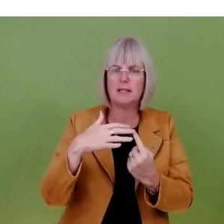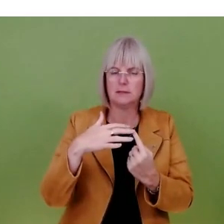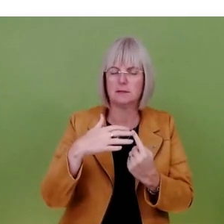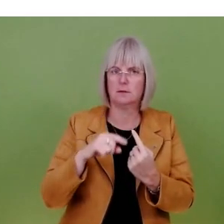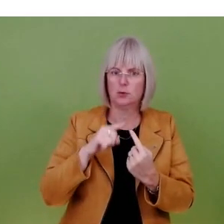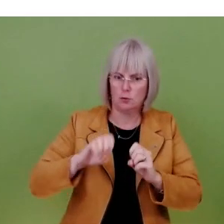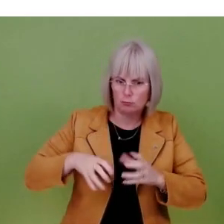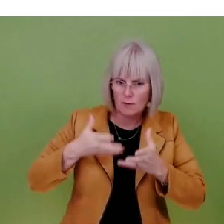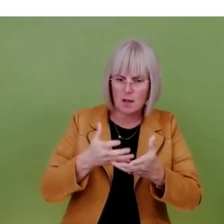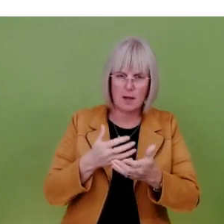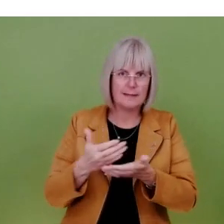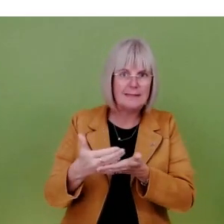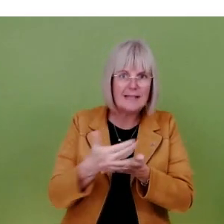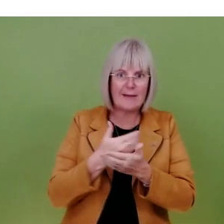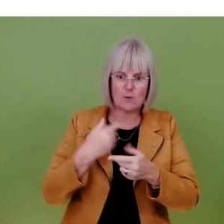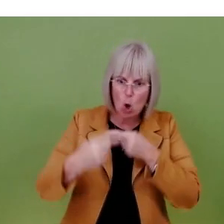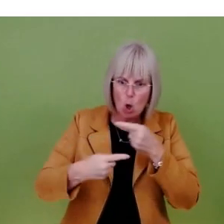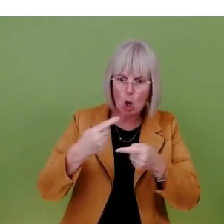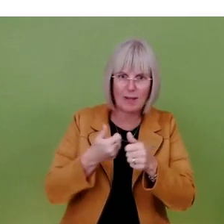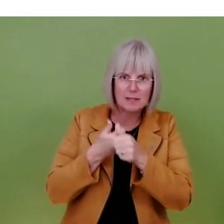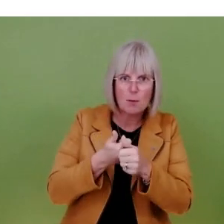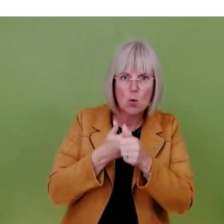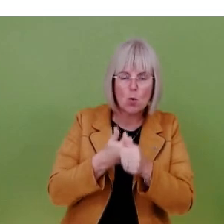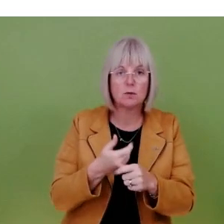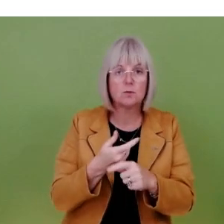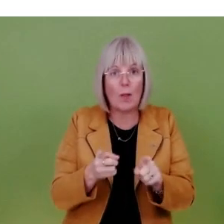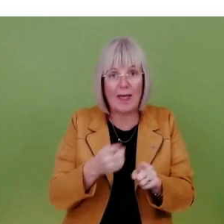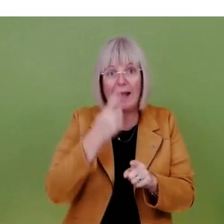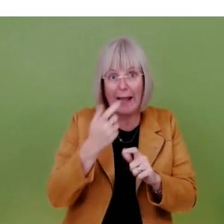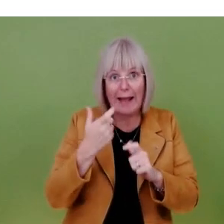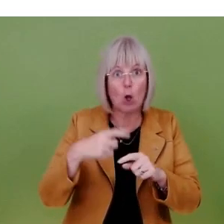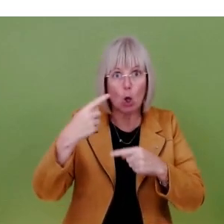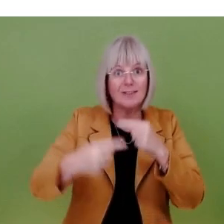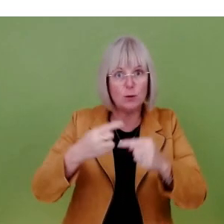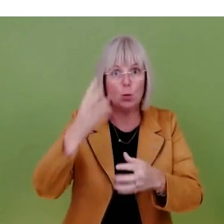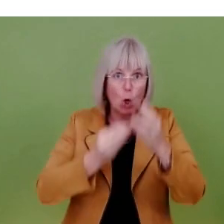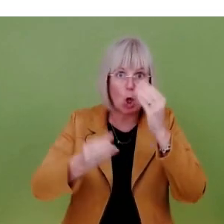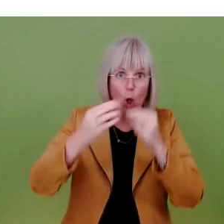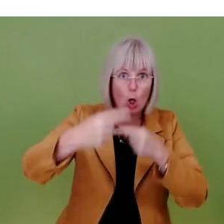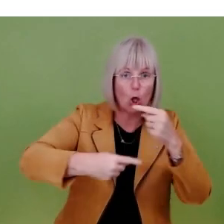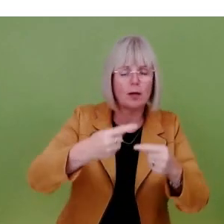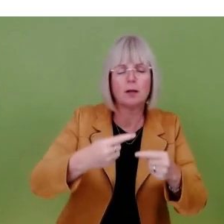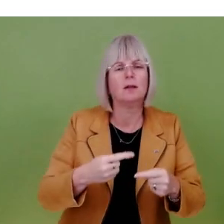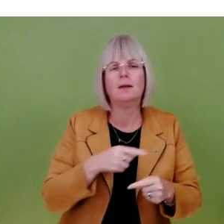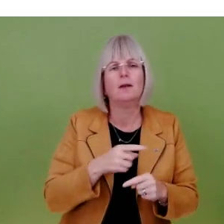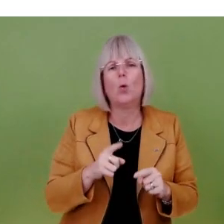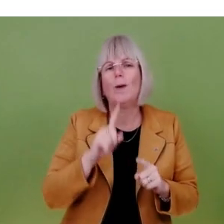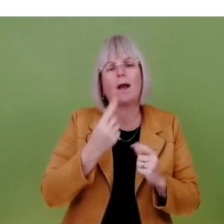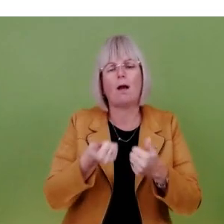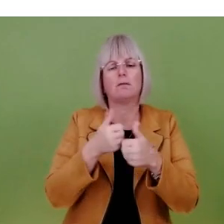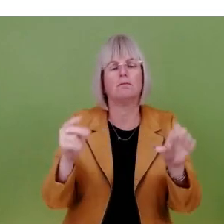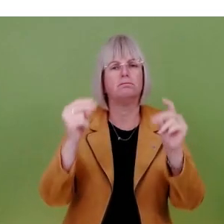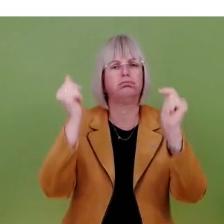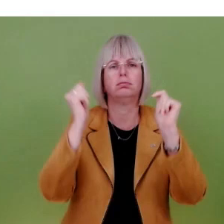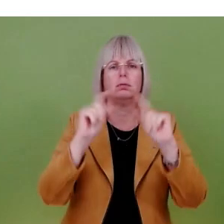to continue to do this learning. We're not going to get there overnight, but when there's a commitment to this and there's resource, we can do this